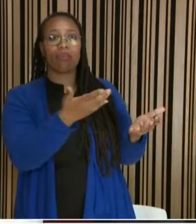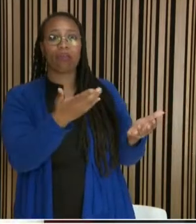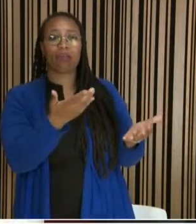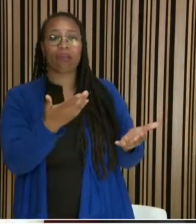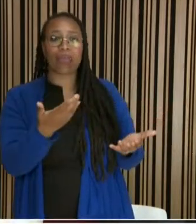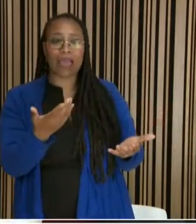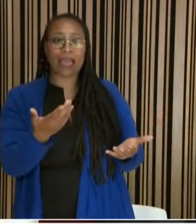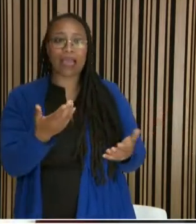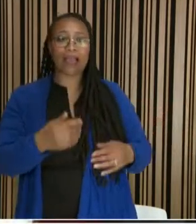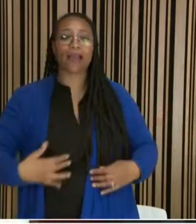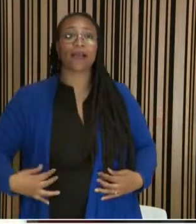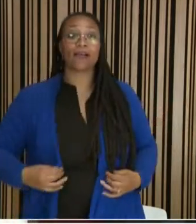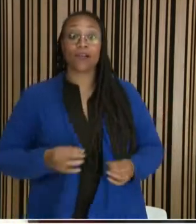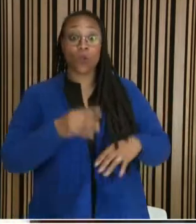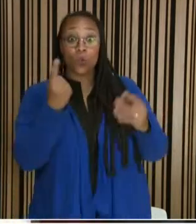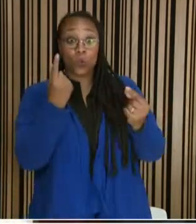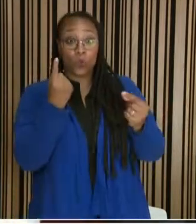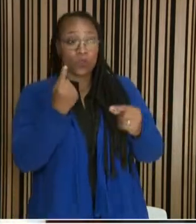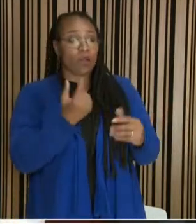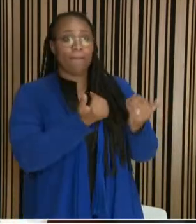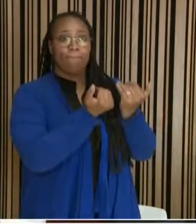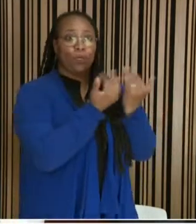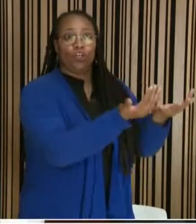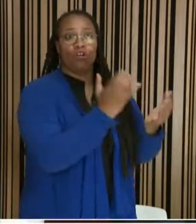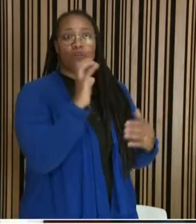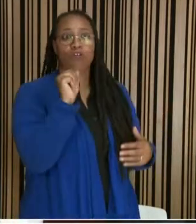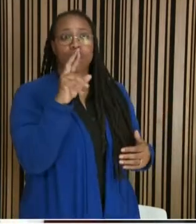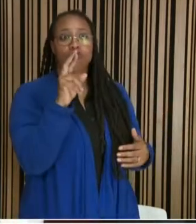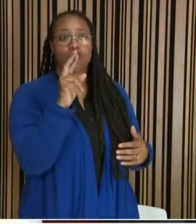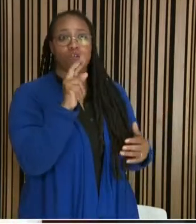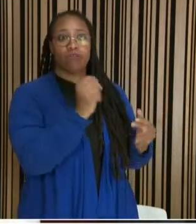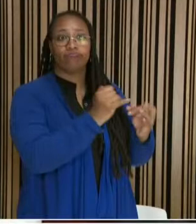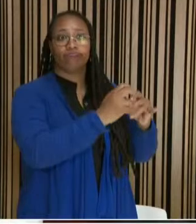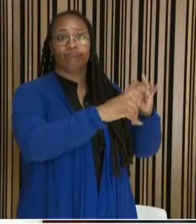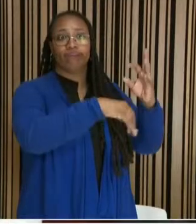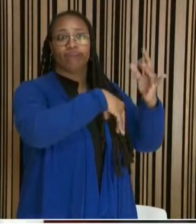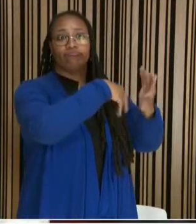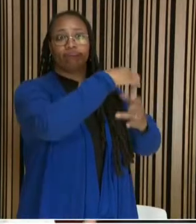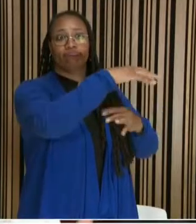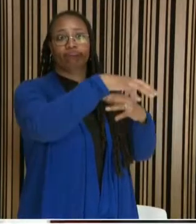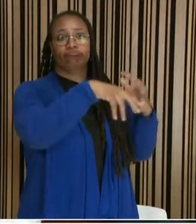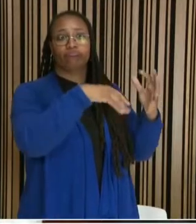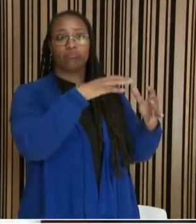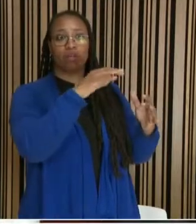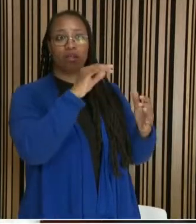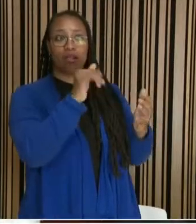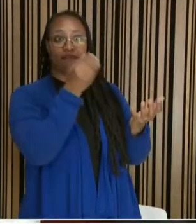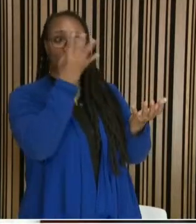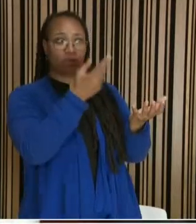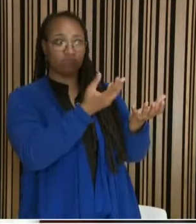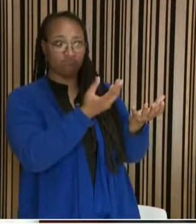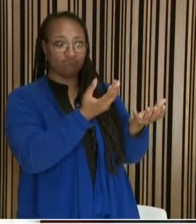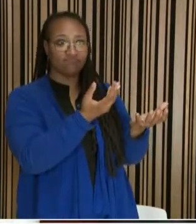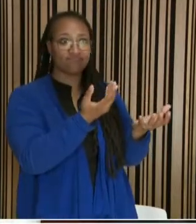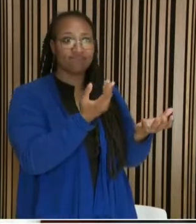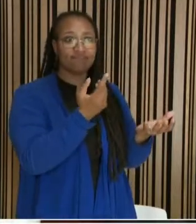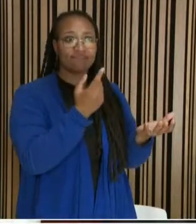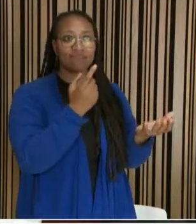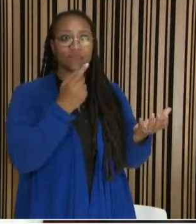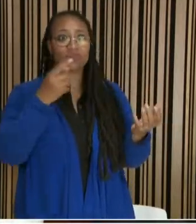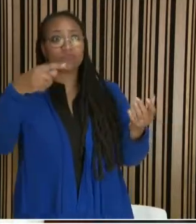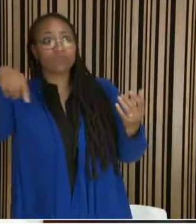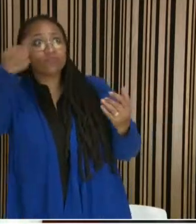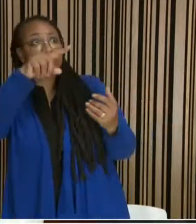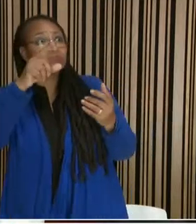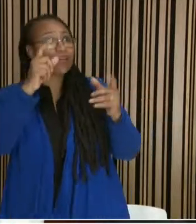forensically, we're going through that. That's the information that we have as of this morning. Obviously, if we have any images or anything like